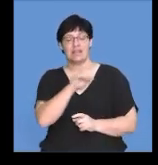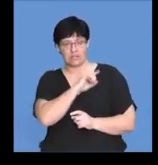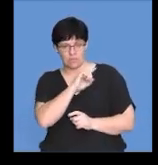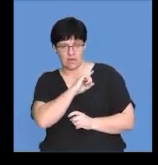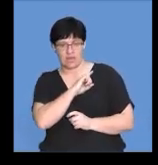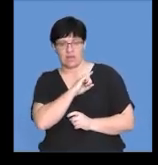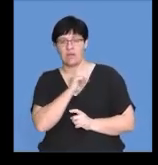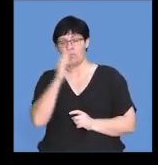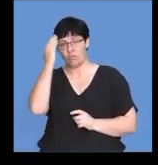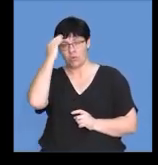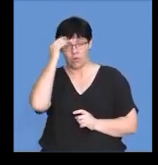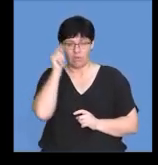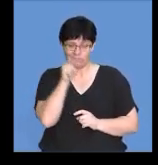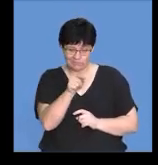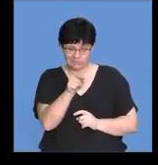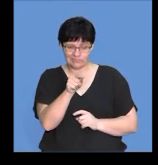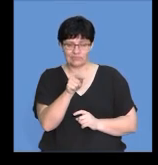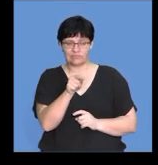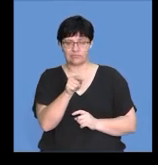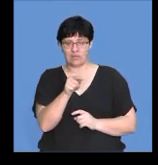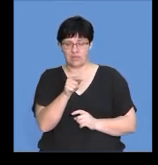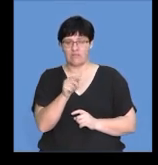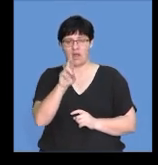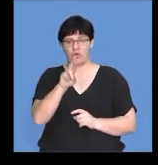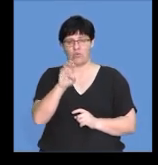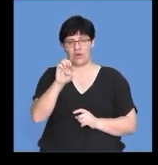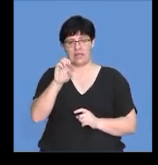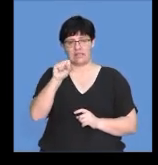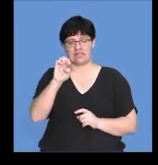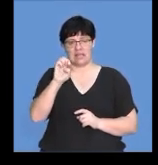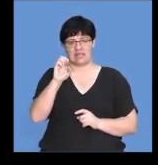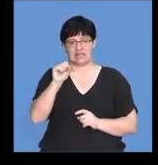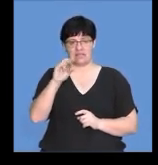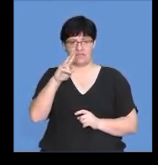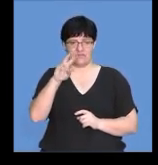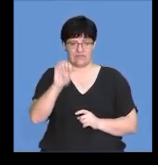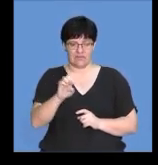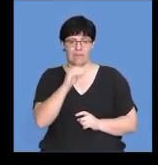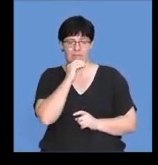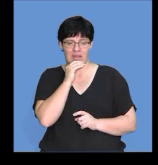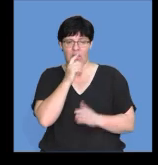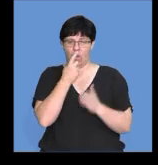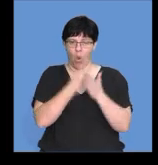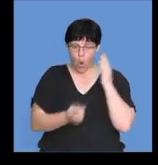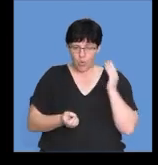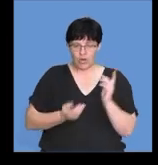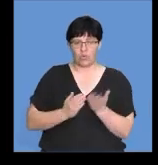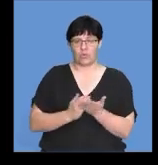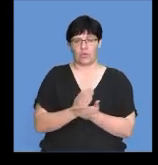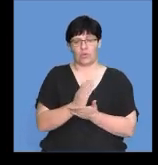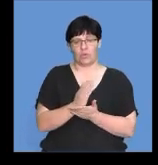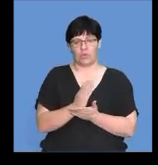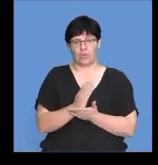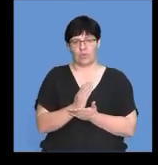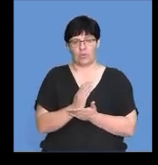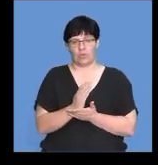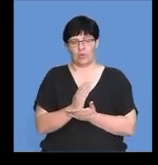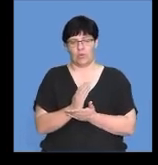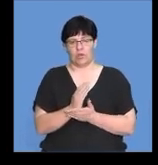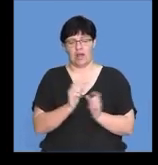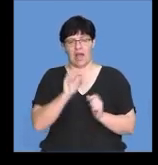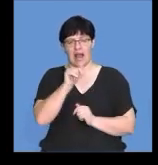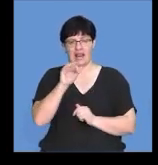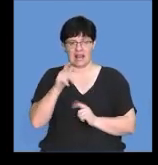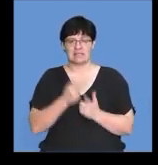that this condition is recessive, meaning that it's only expressed when the alleles